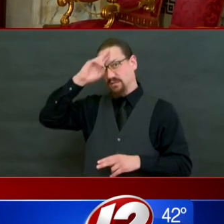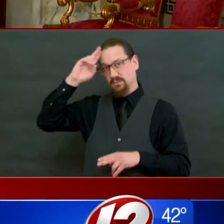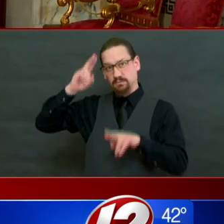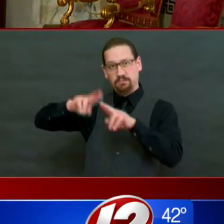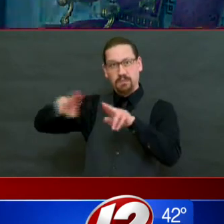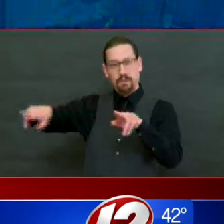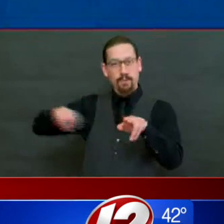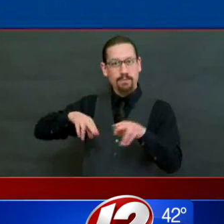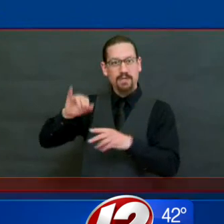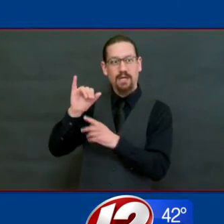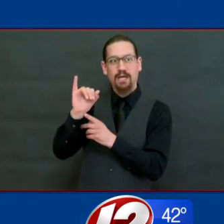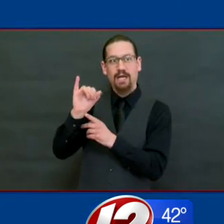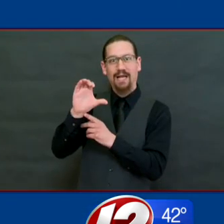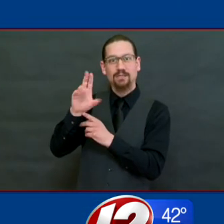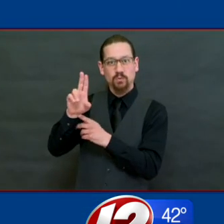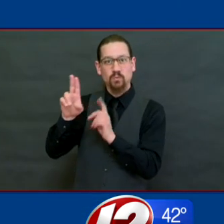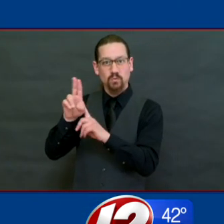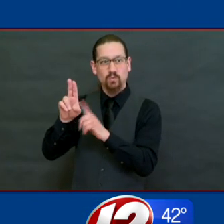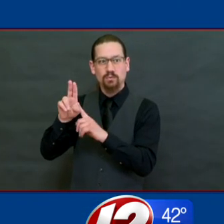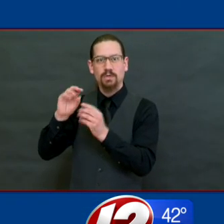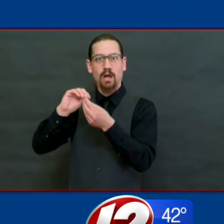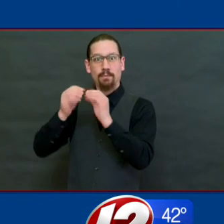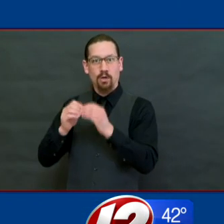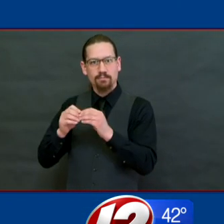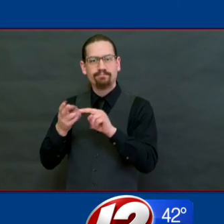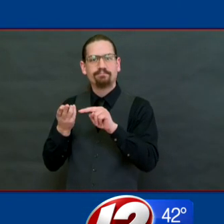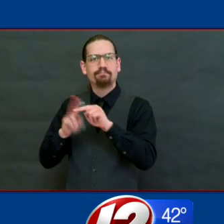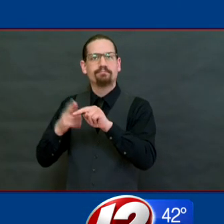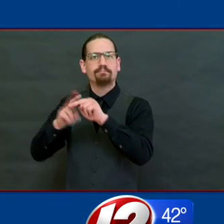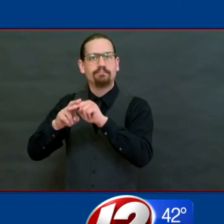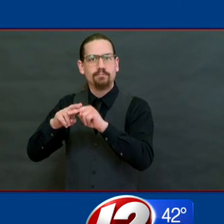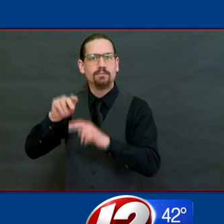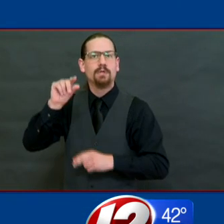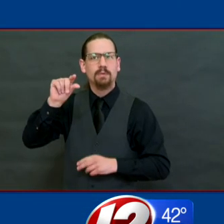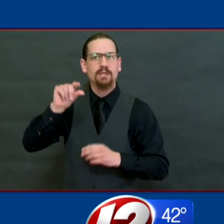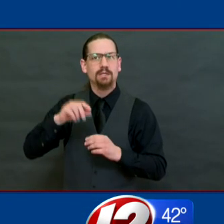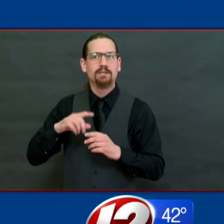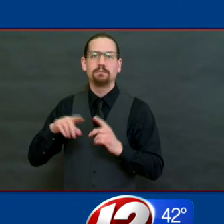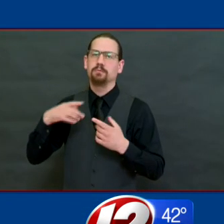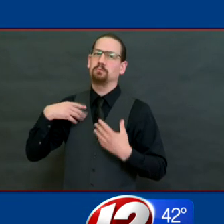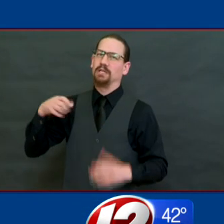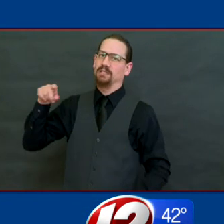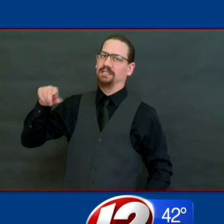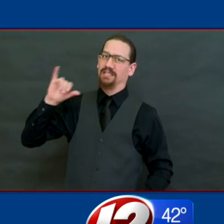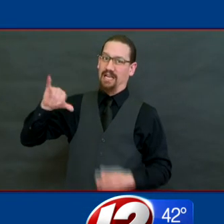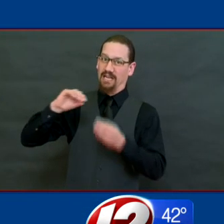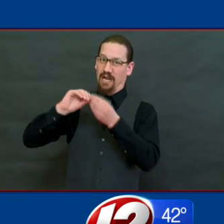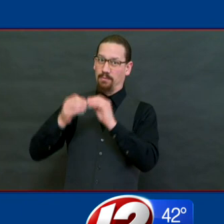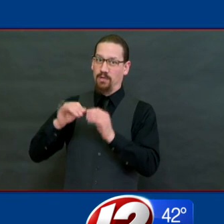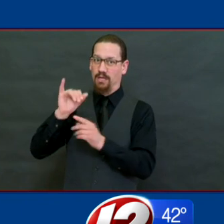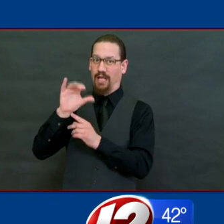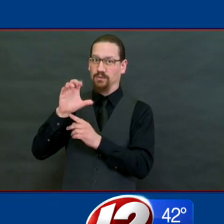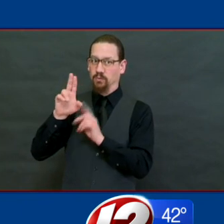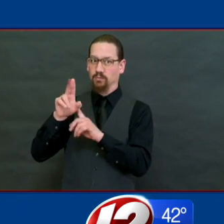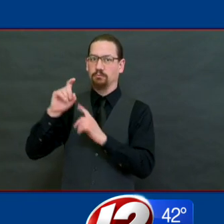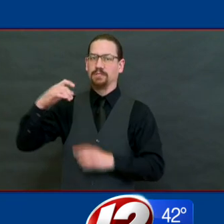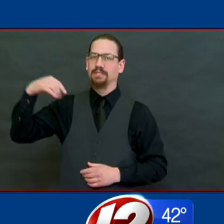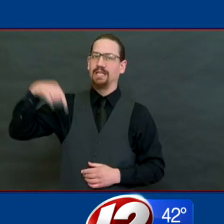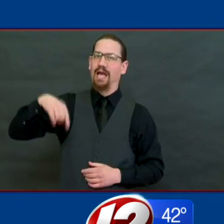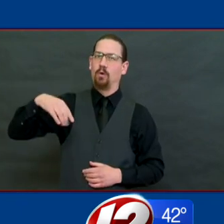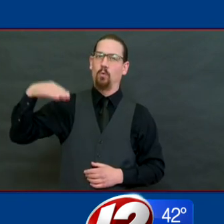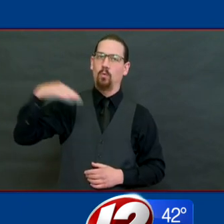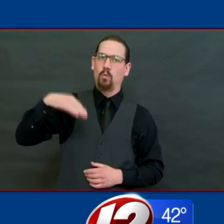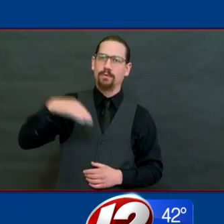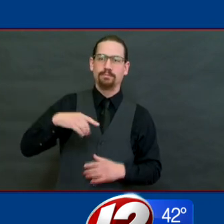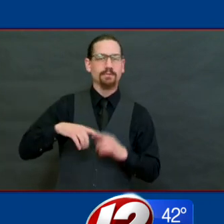occupancy. So obviously we don't want to be seeing that. We wish that that were going down. But overall, it's a very stable